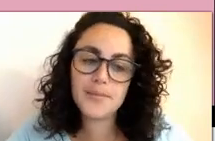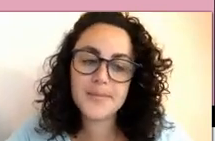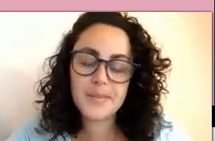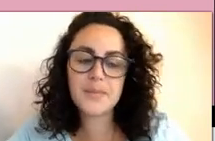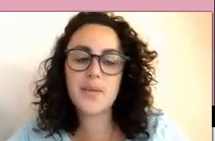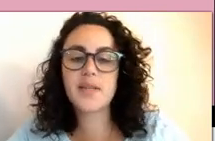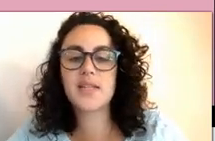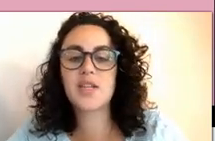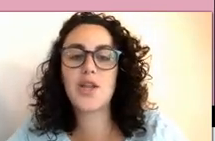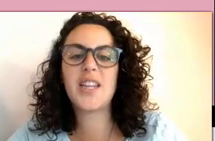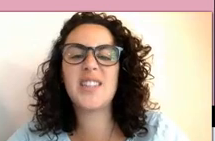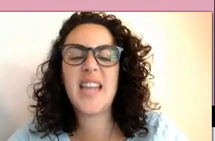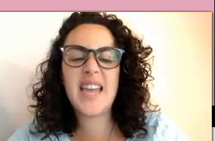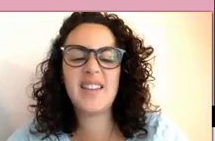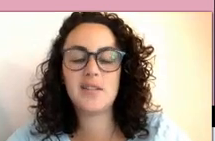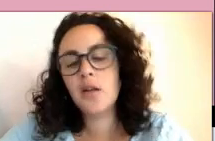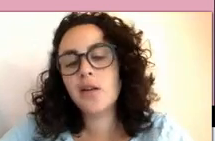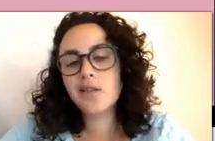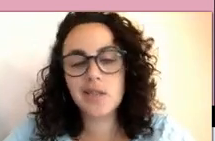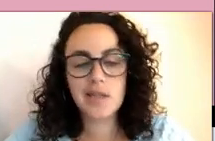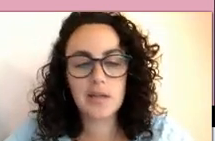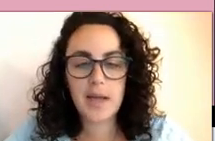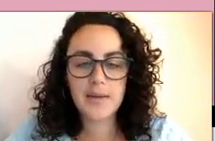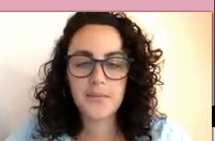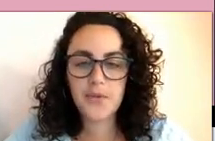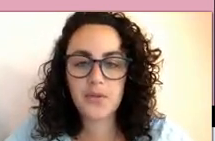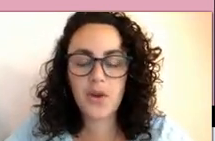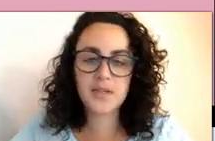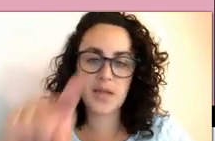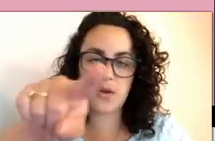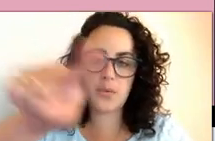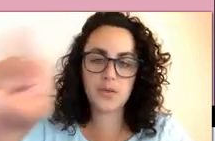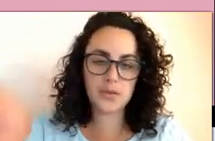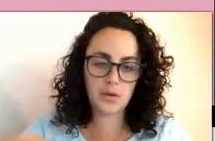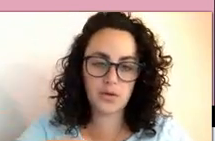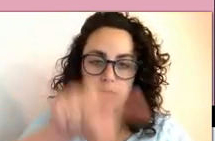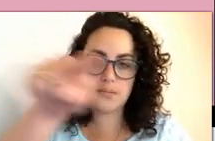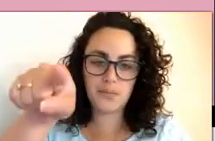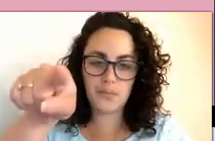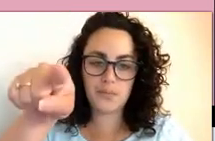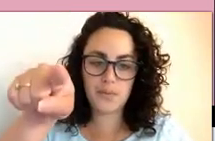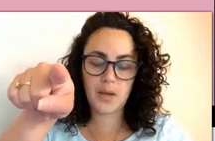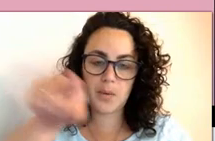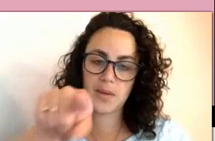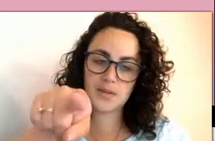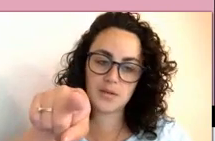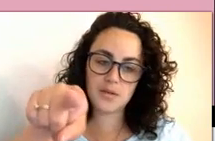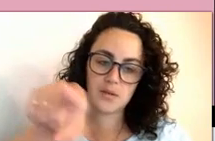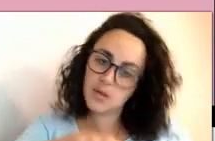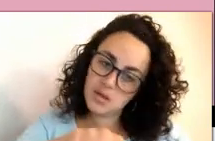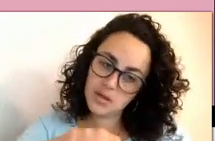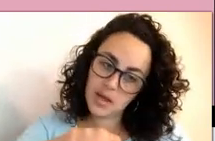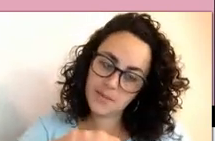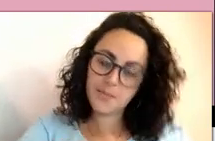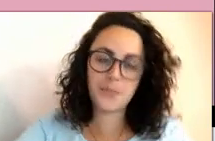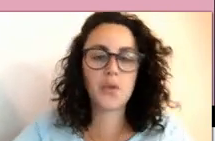don't know, sometimes I might like to call it a little tail, just a little line. So let's try it together. We do a circle, pick up our pencil,